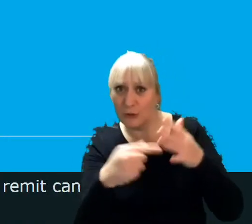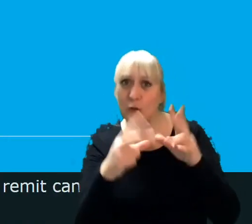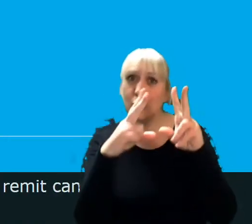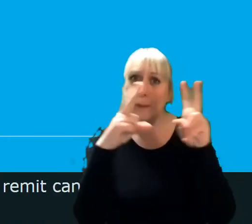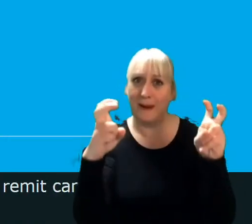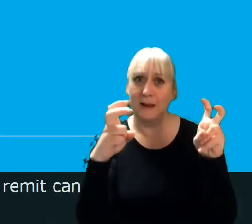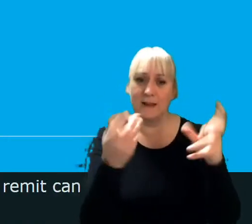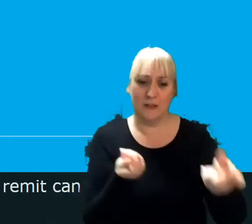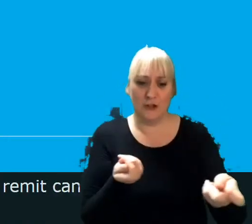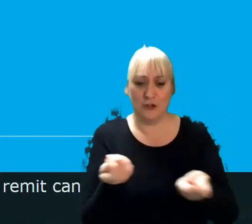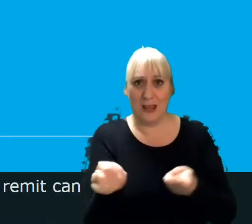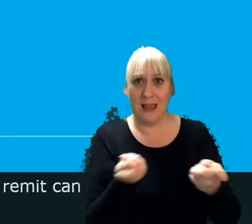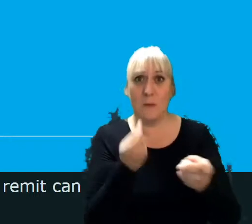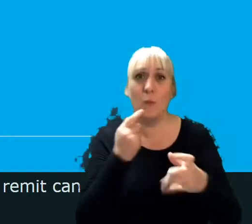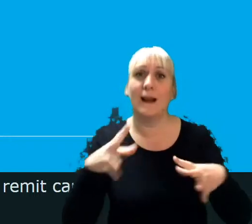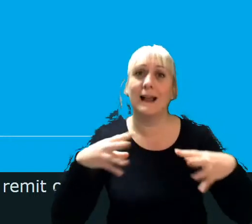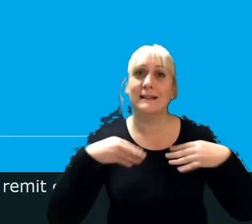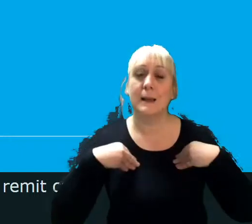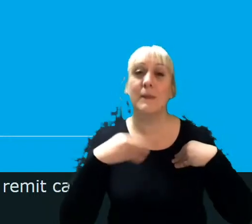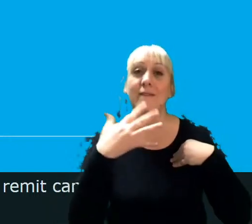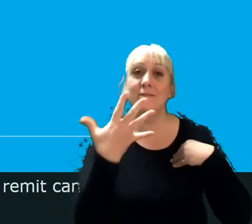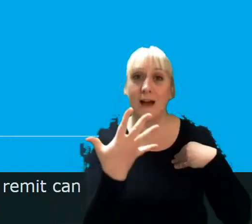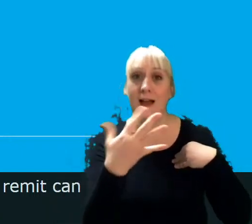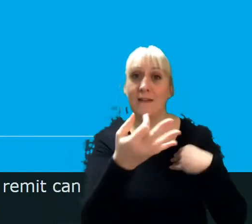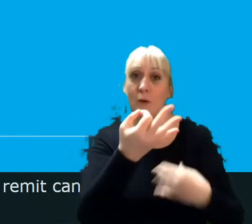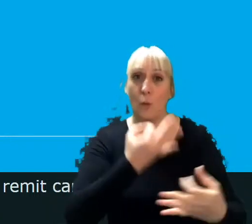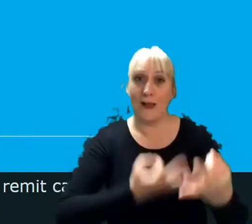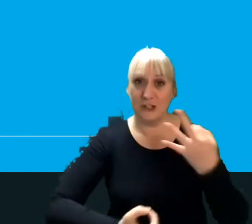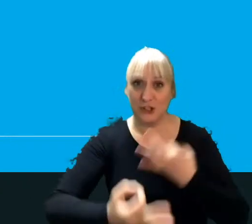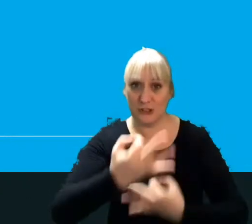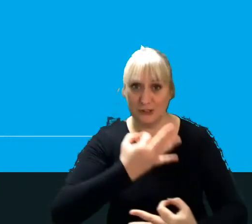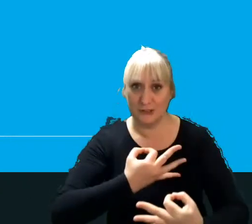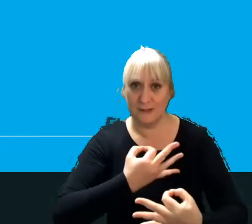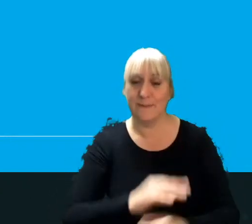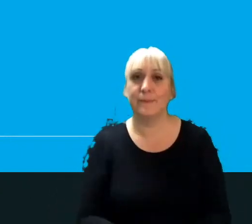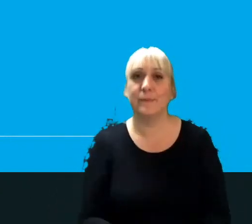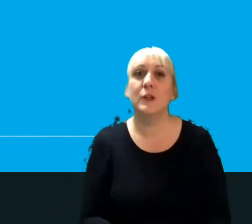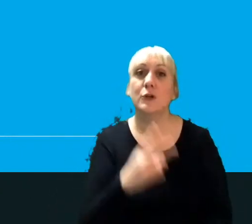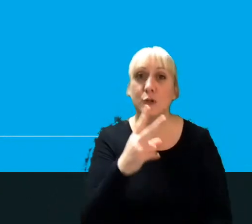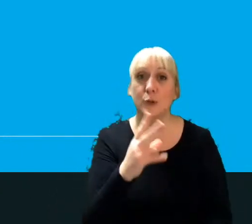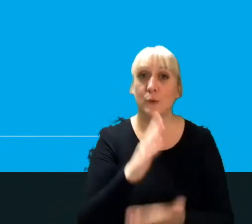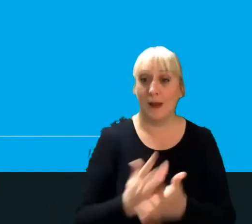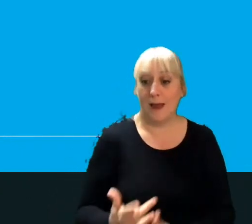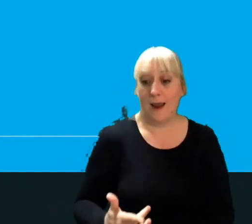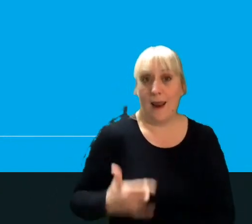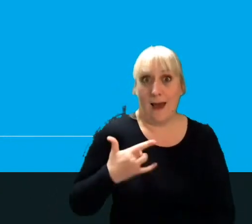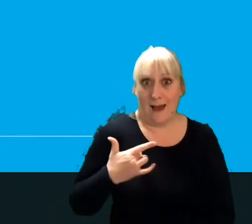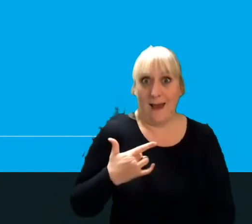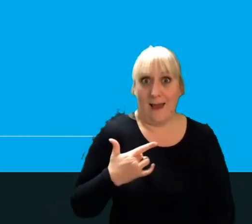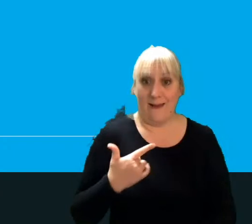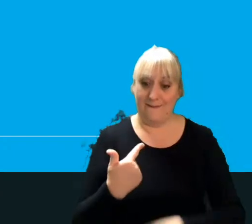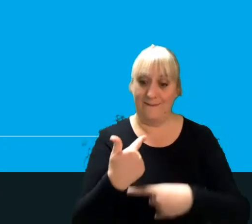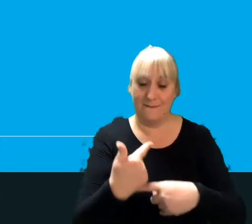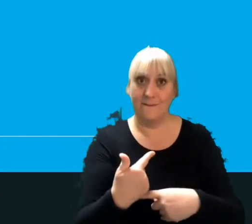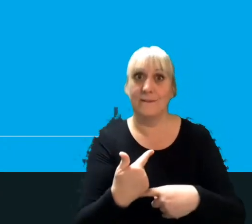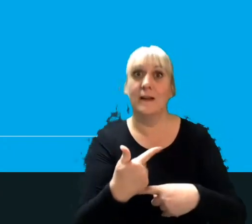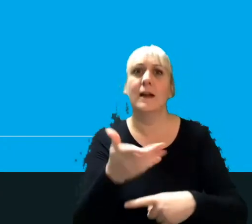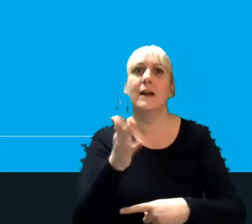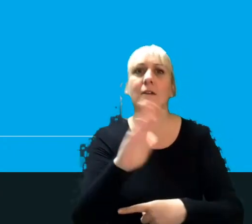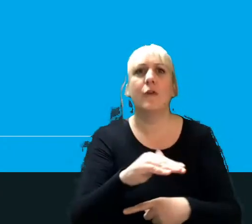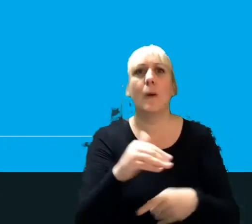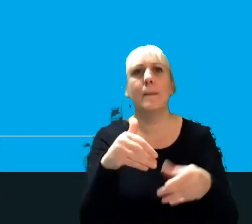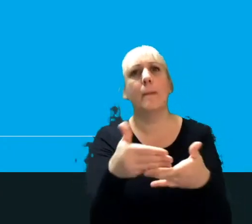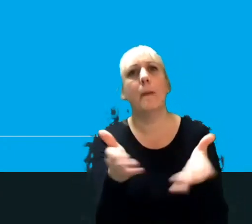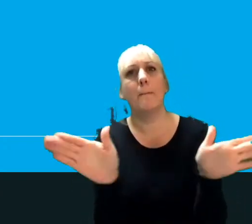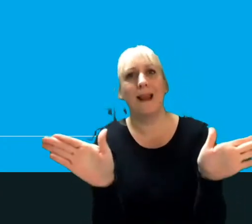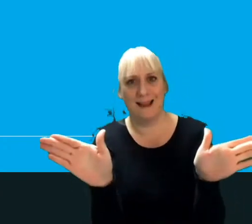5 questions. 2 of these will be live video questions taken from members of the public who submitted